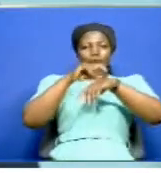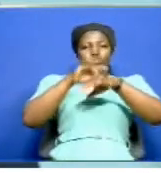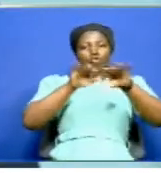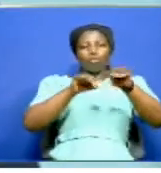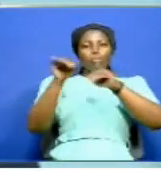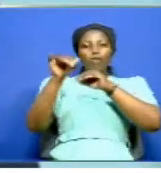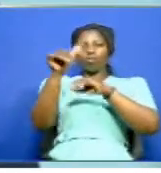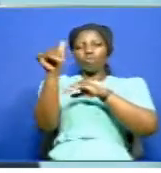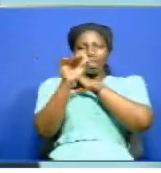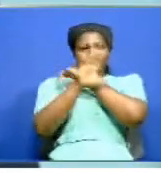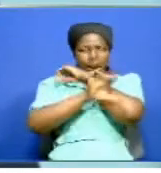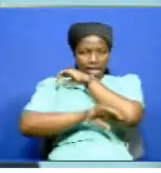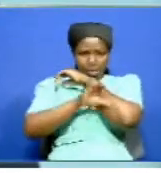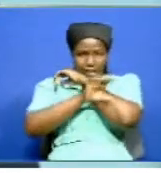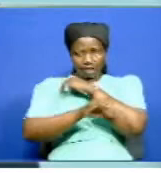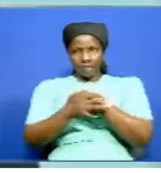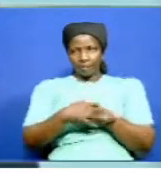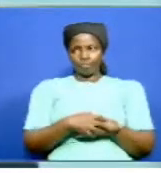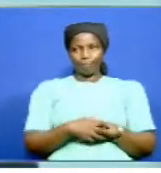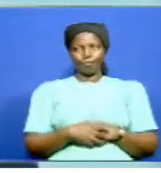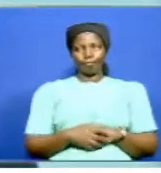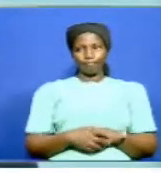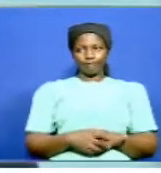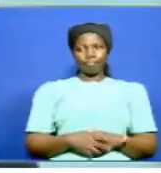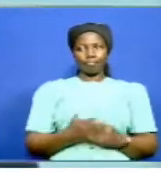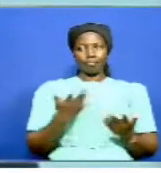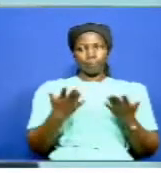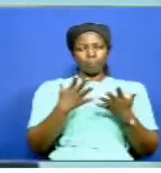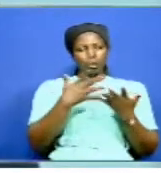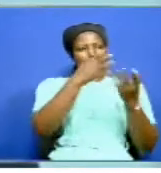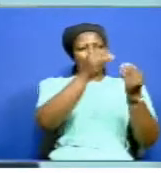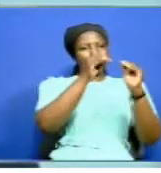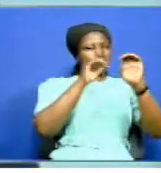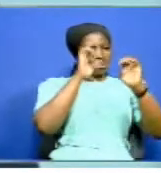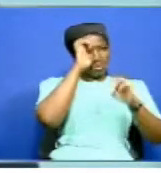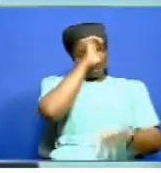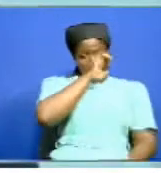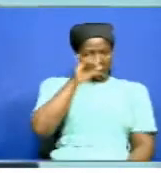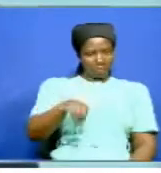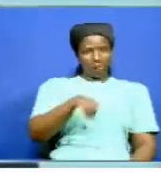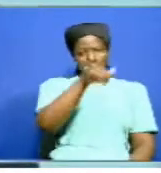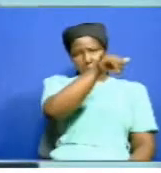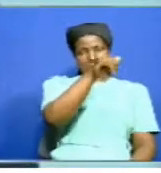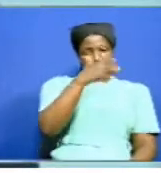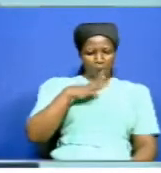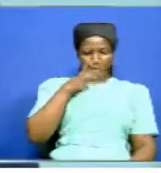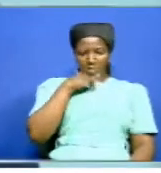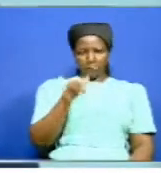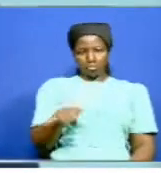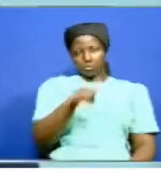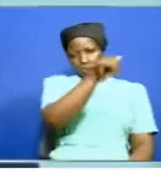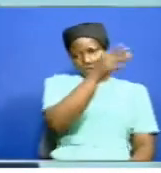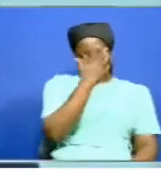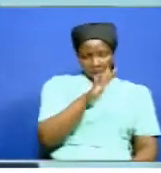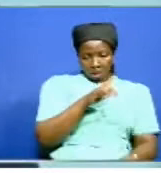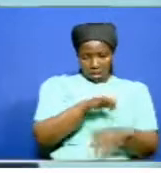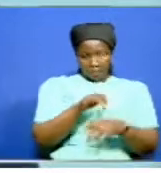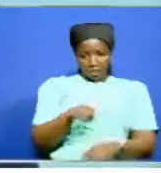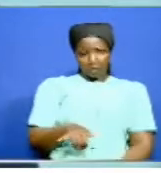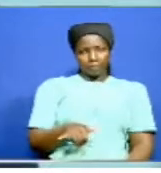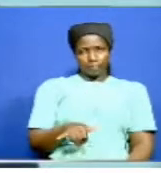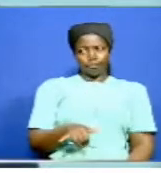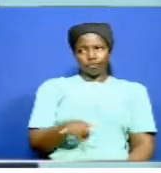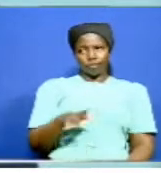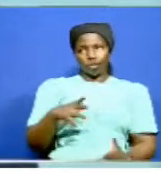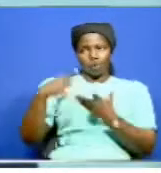countries, it could be going perhaps to Europe for those who have been able to travel there. When you go to perhaps,